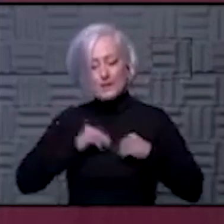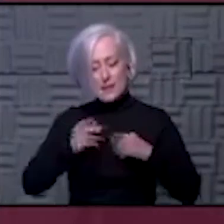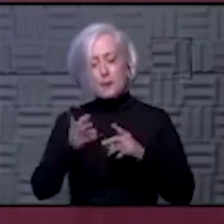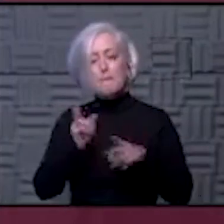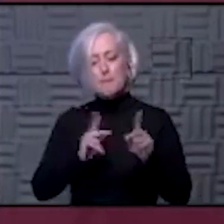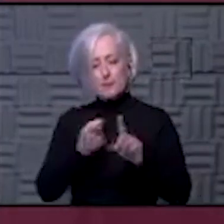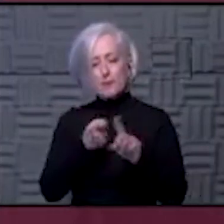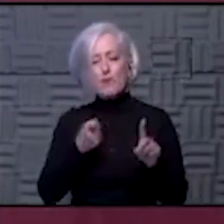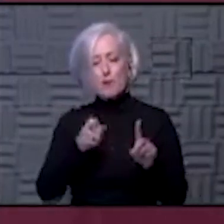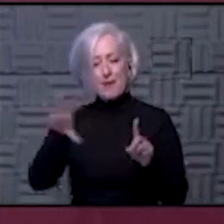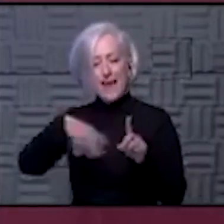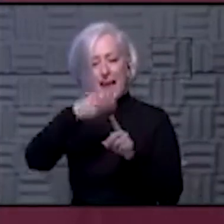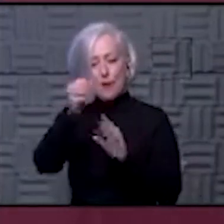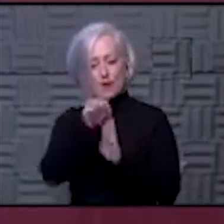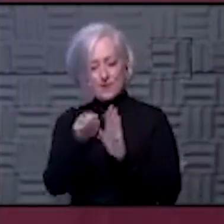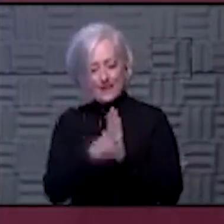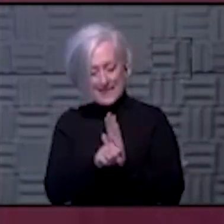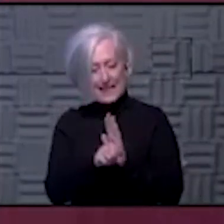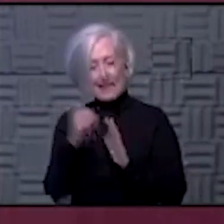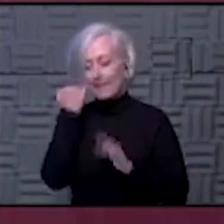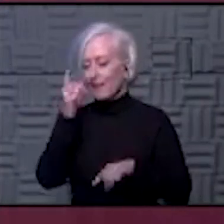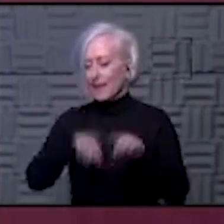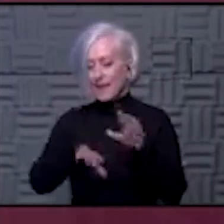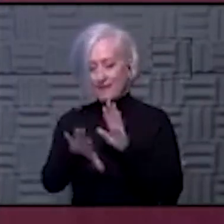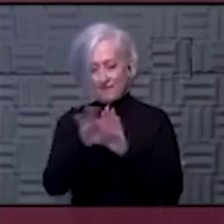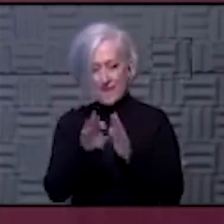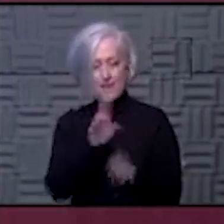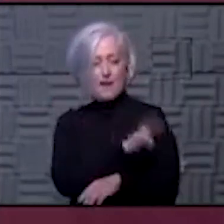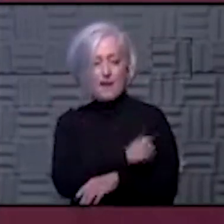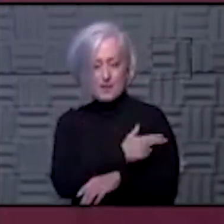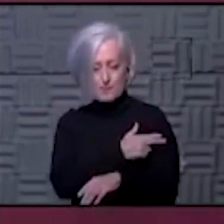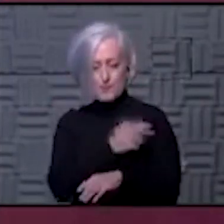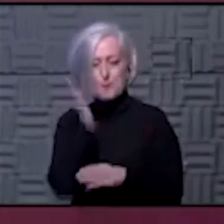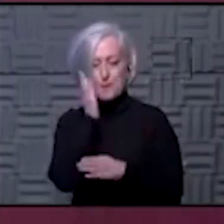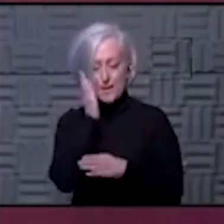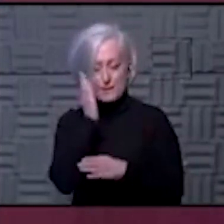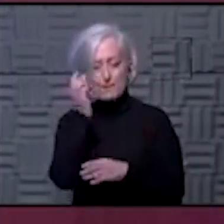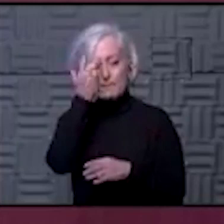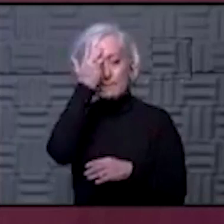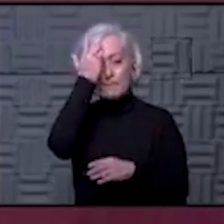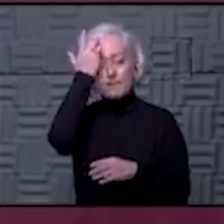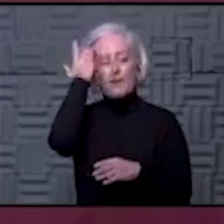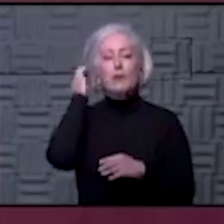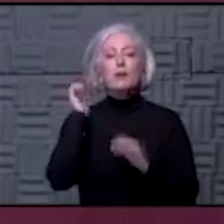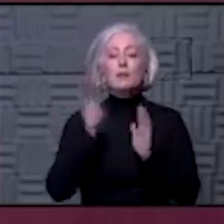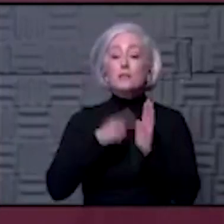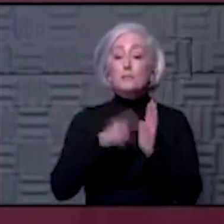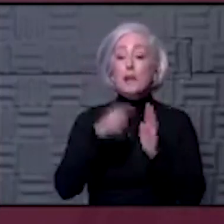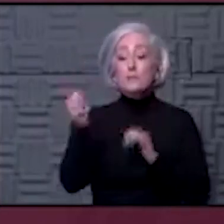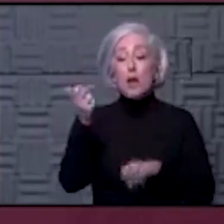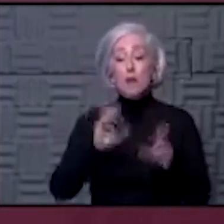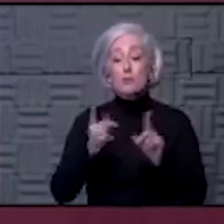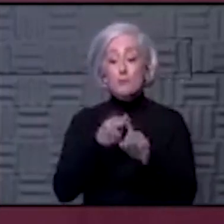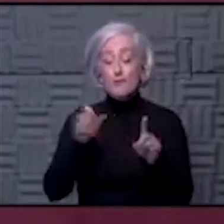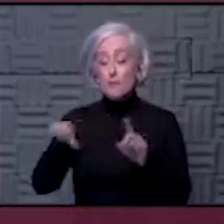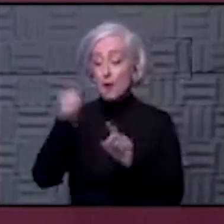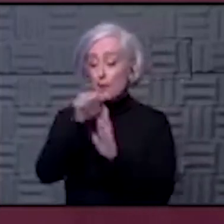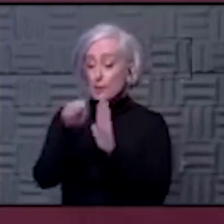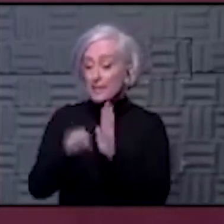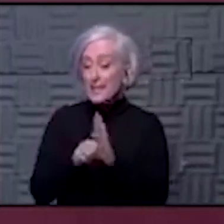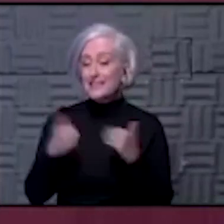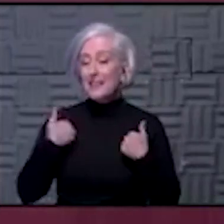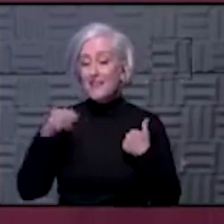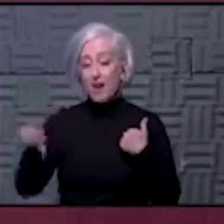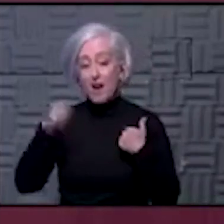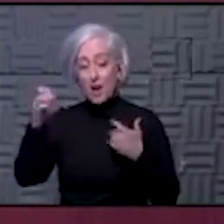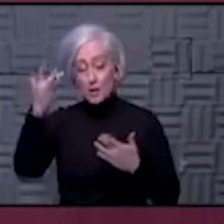there. And they're not all, and those patients who come to us from other states sometimes have other diseases, and there's just no intensive